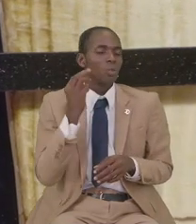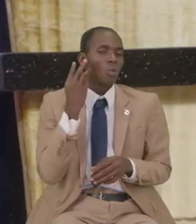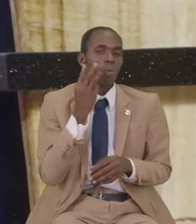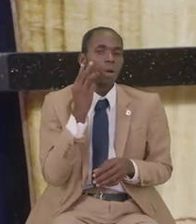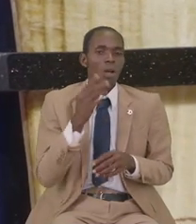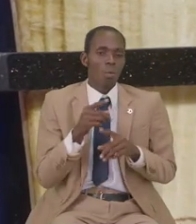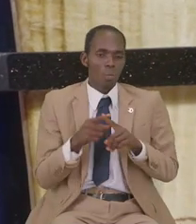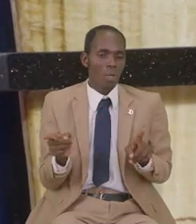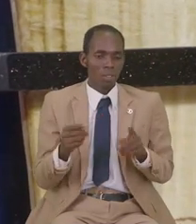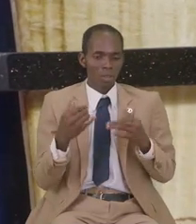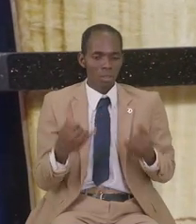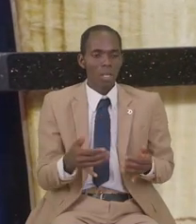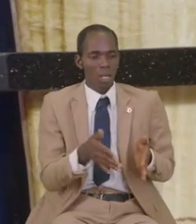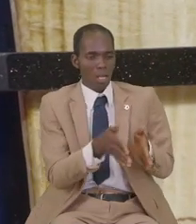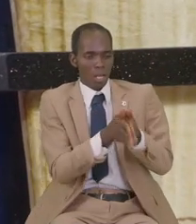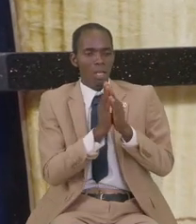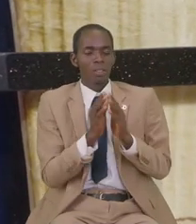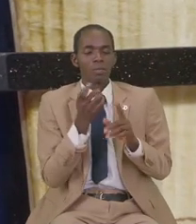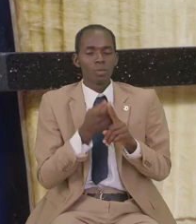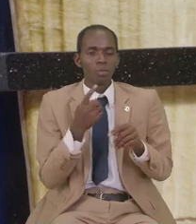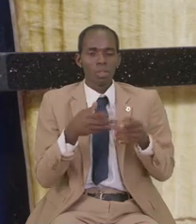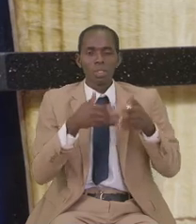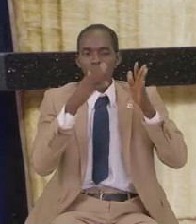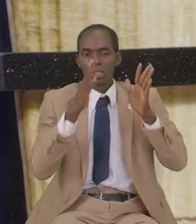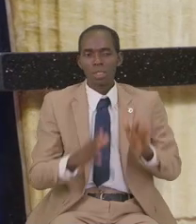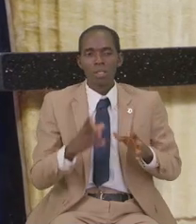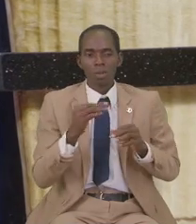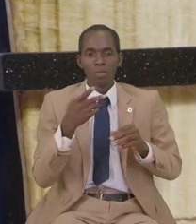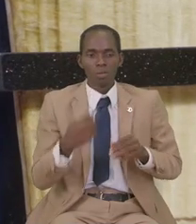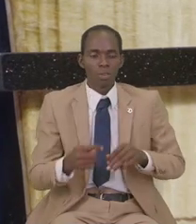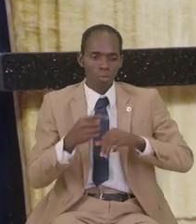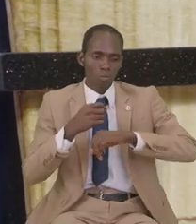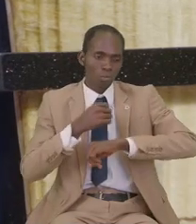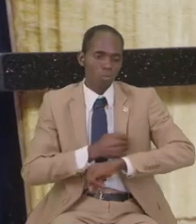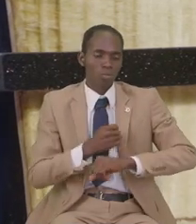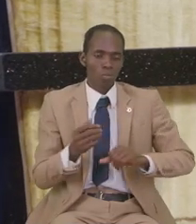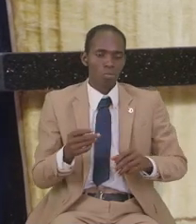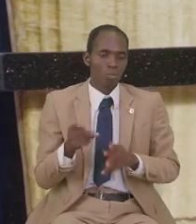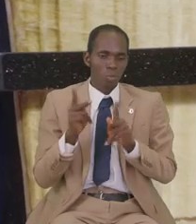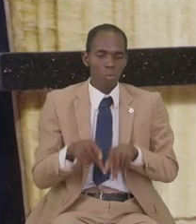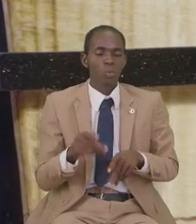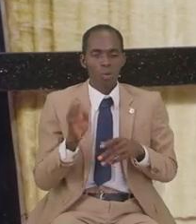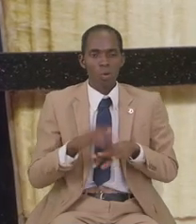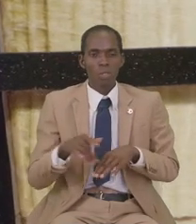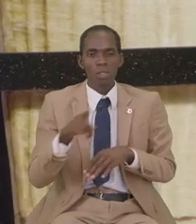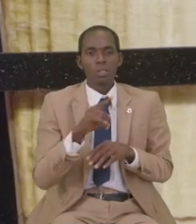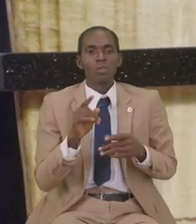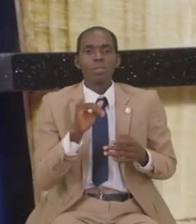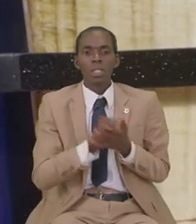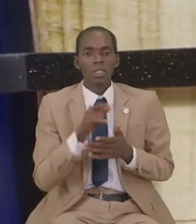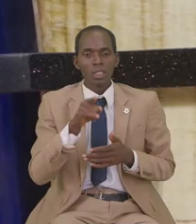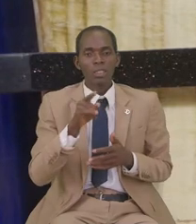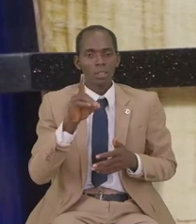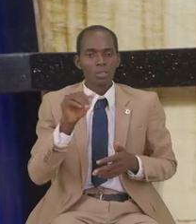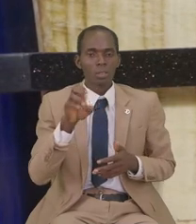of the leader of the eunuchs that he would not defile himself. The courage of